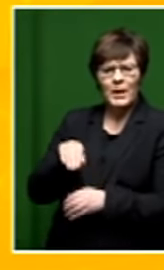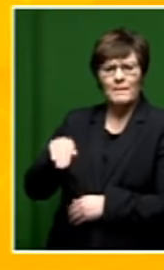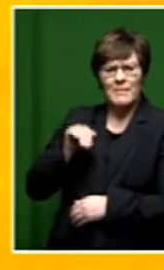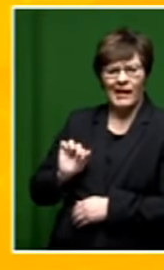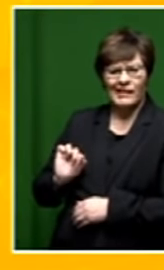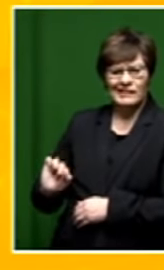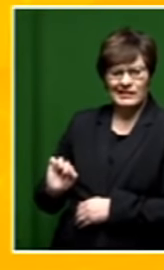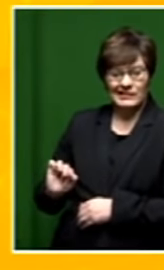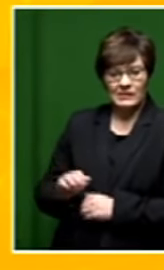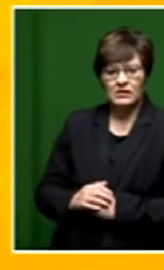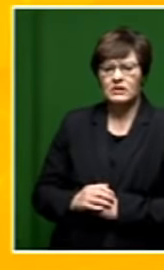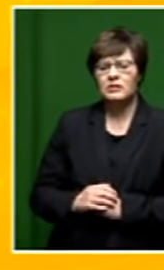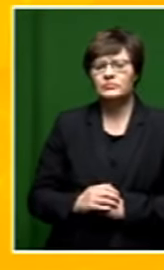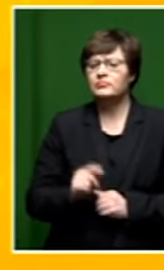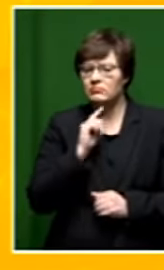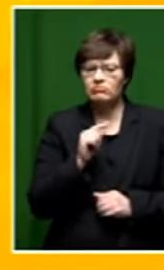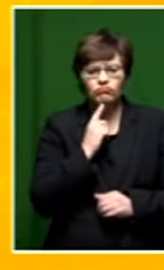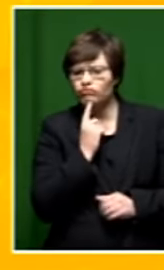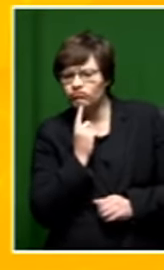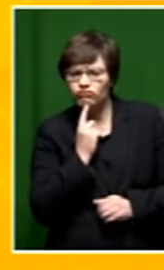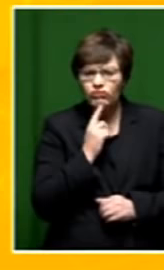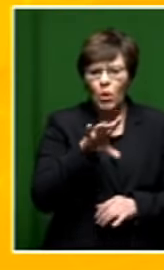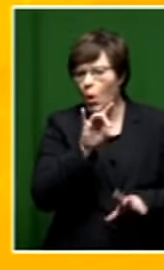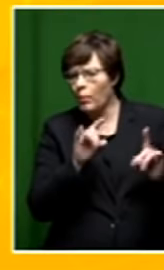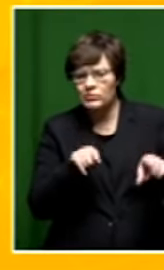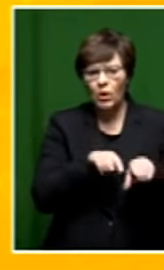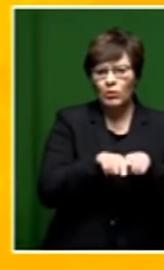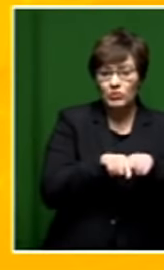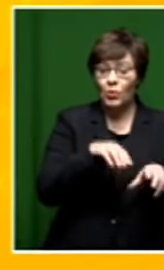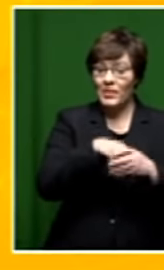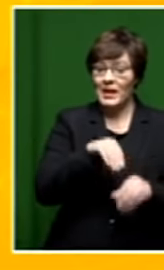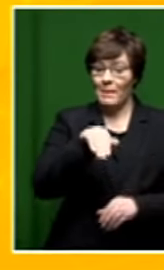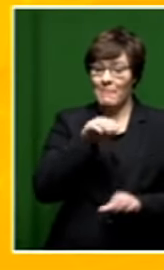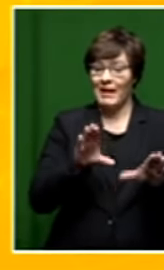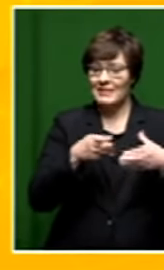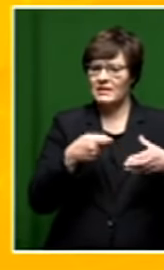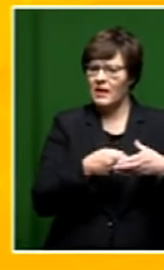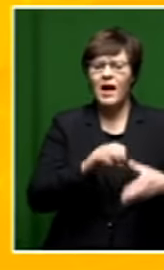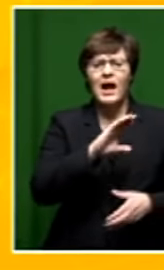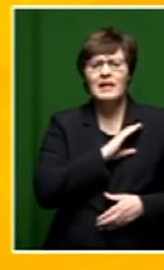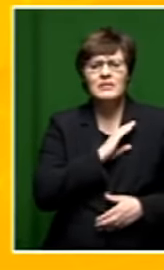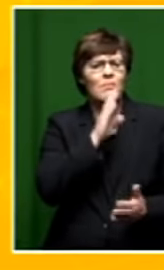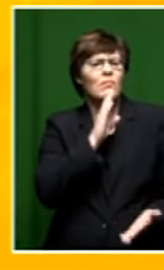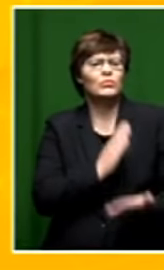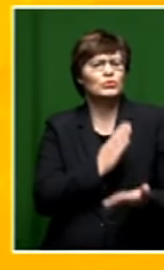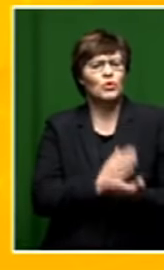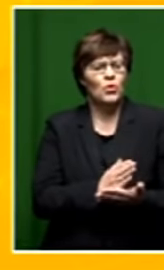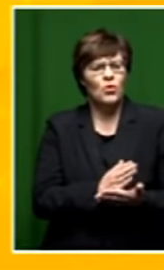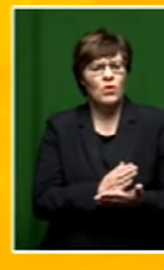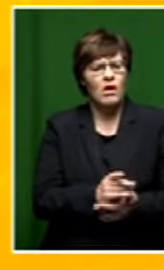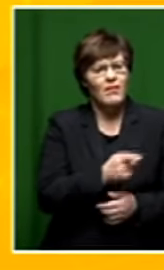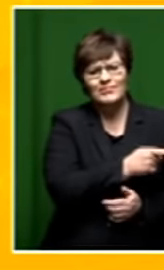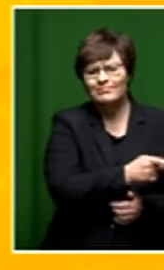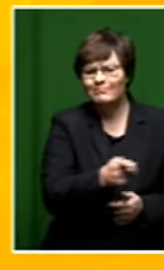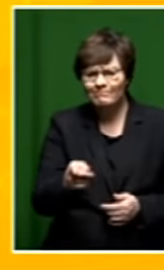of things. Now, with all the options presented by this competition in the industry, how do customers actually ensure that all